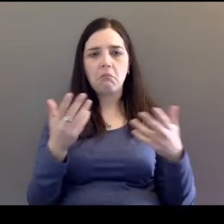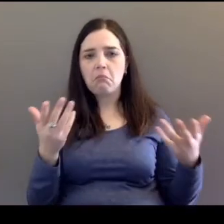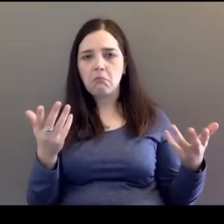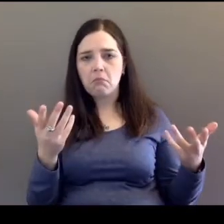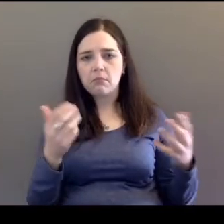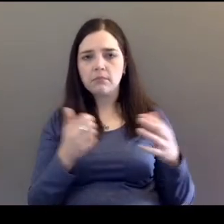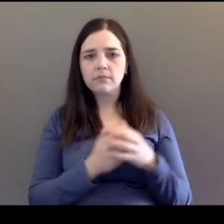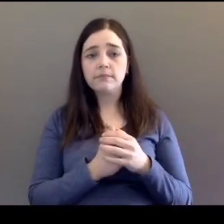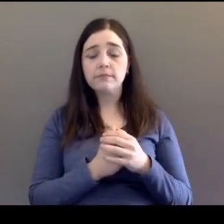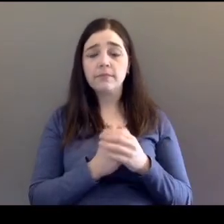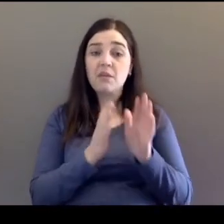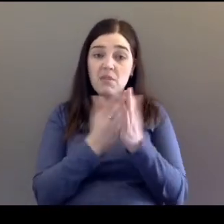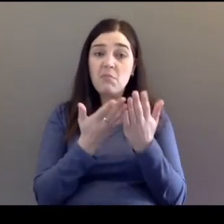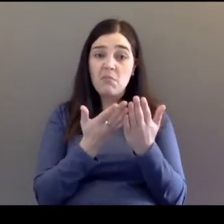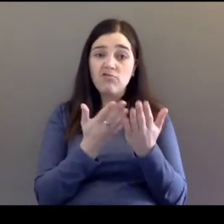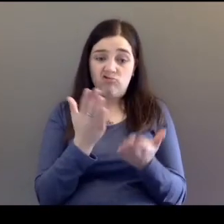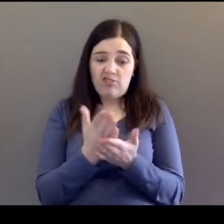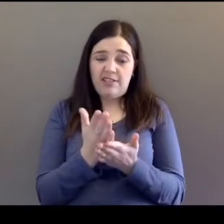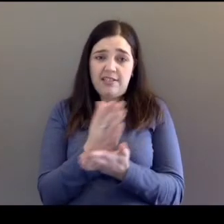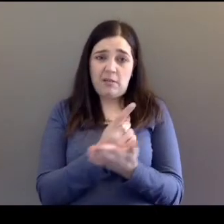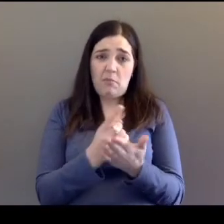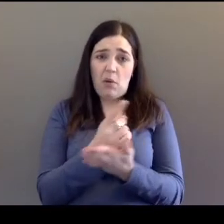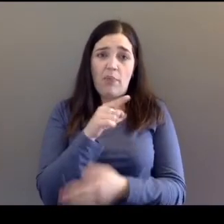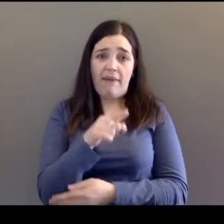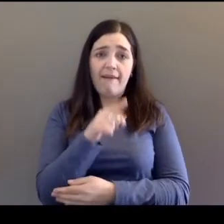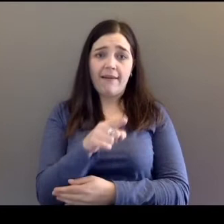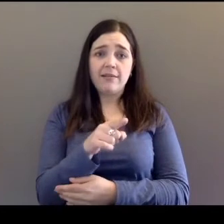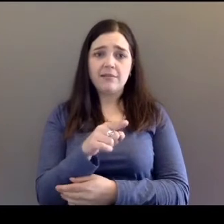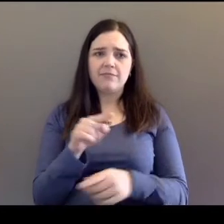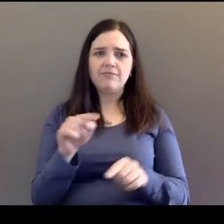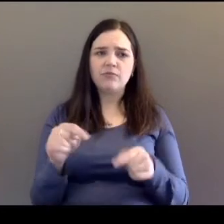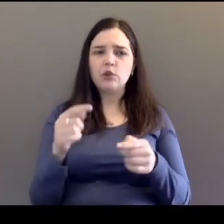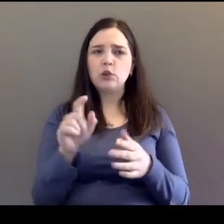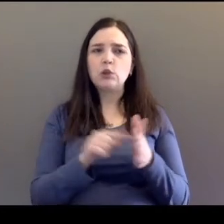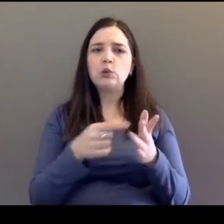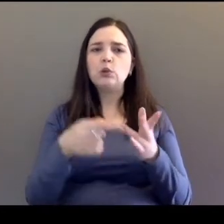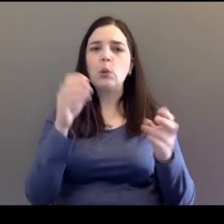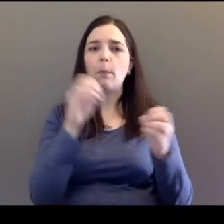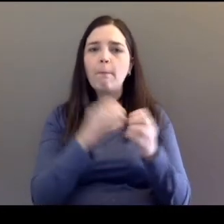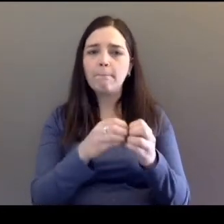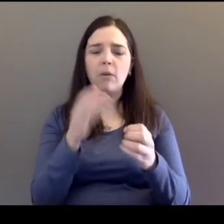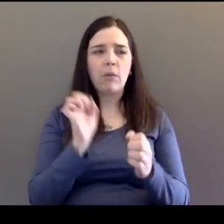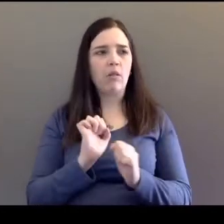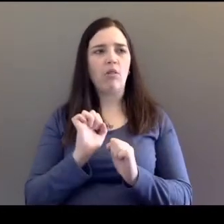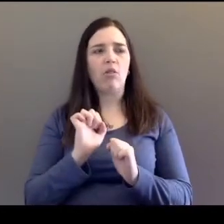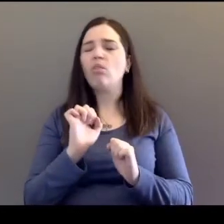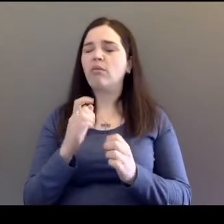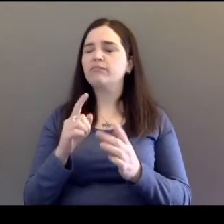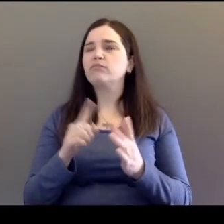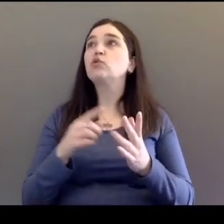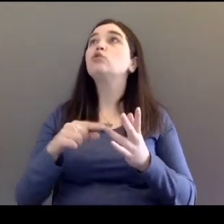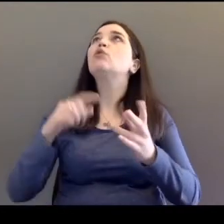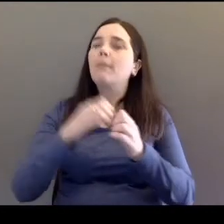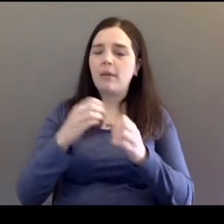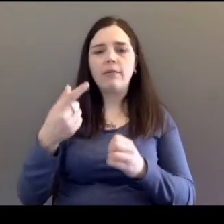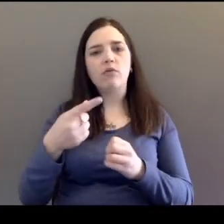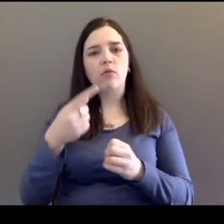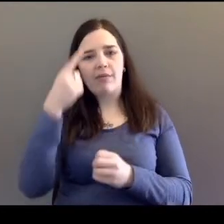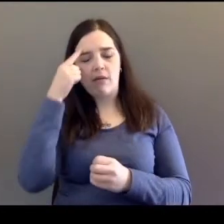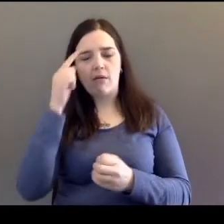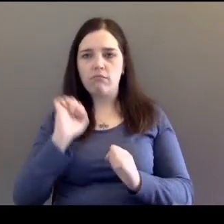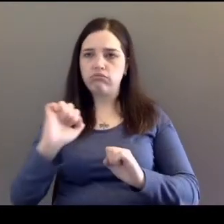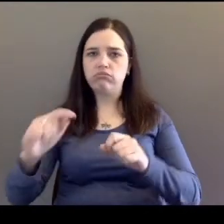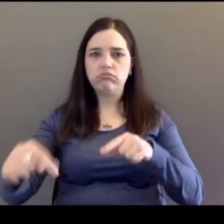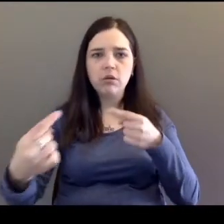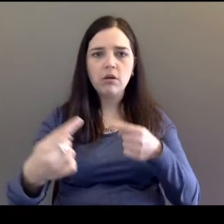The Bible is actually all about that in its honesty. The trials of Job, who went through awful things in his own life. Israel lost everything and